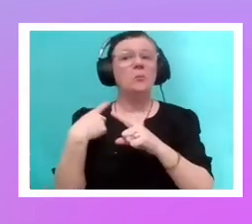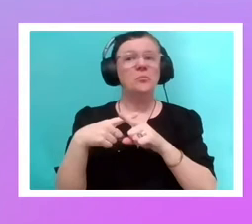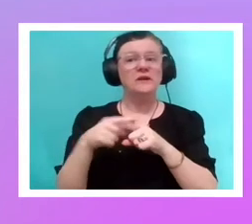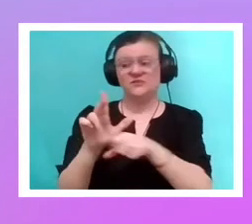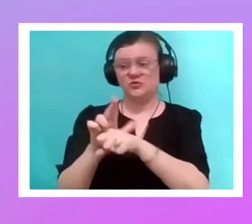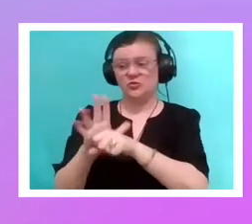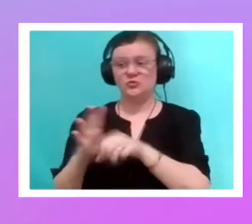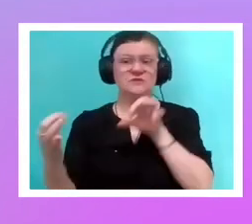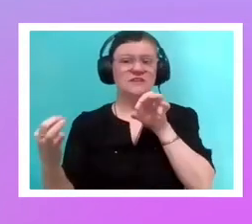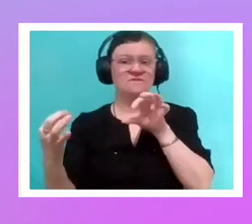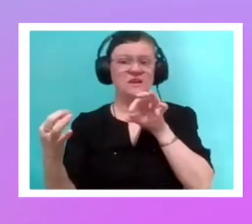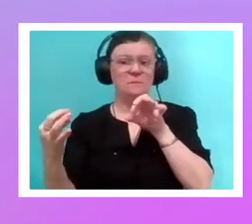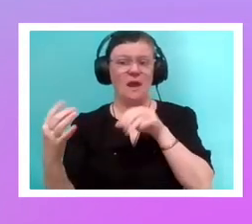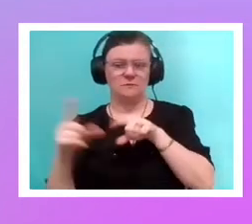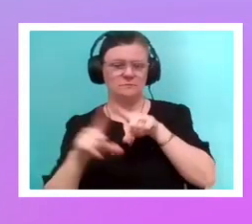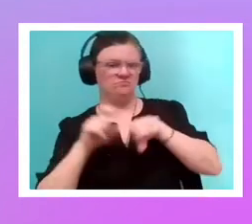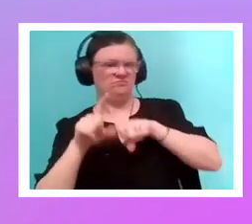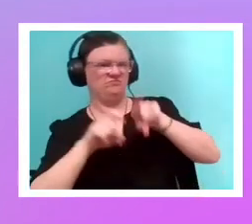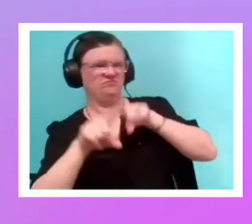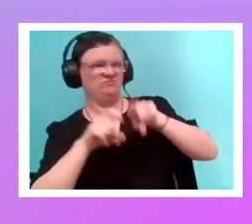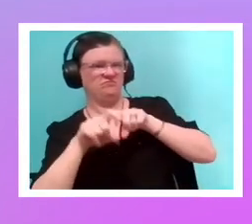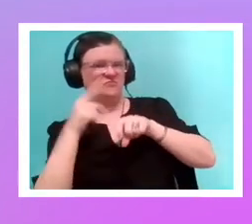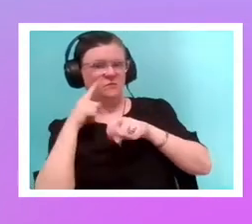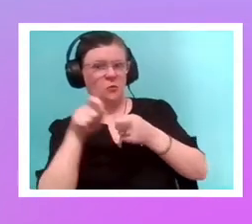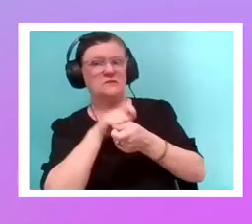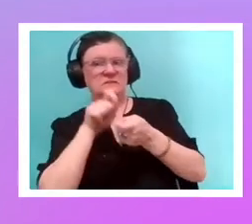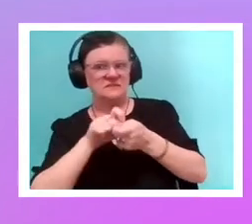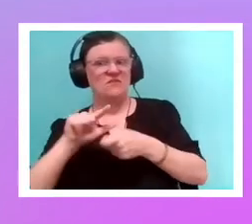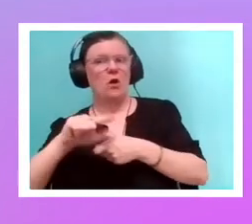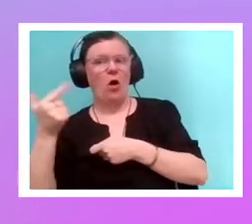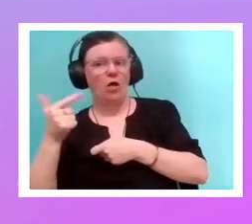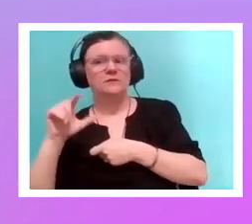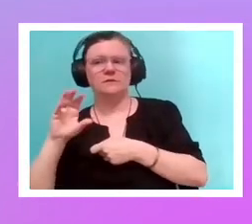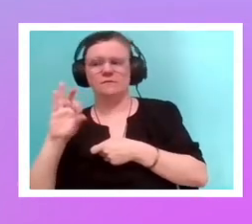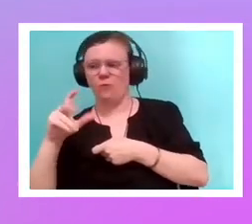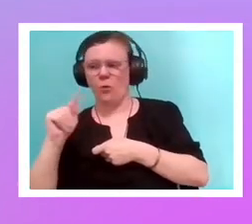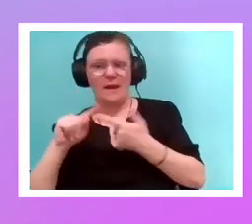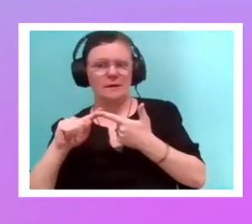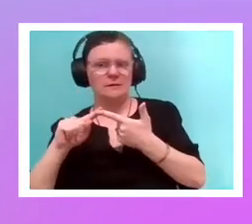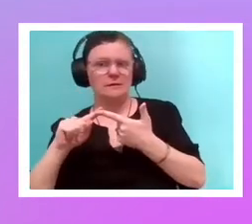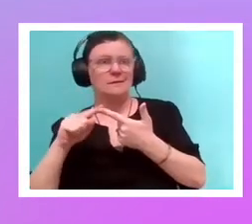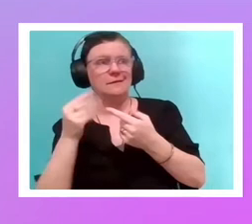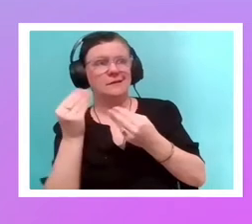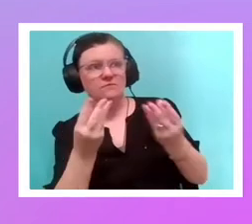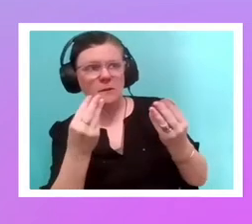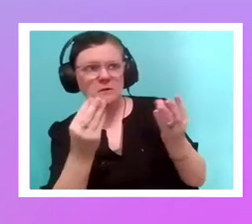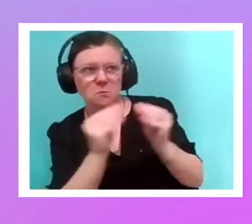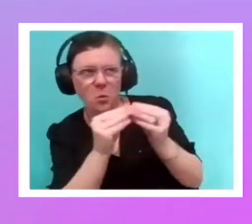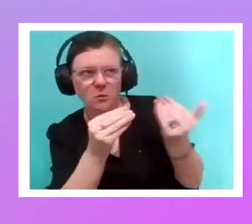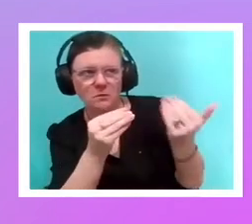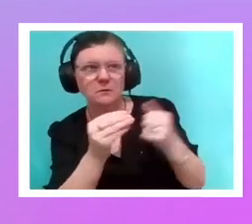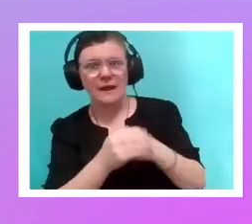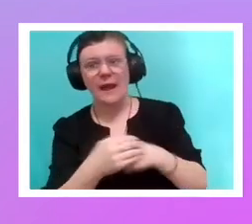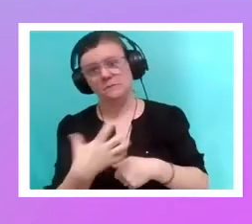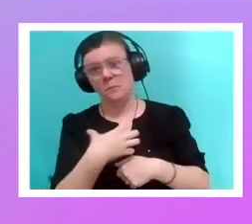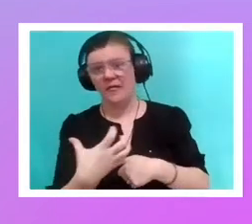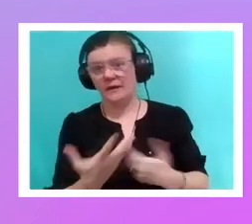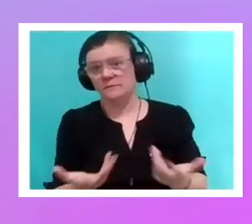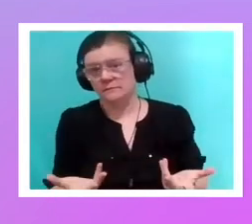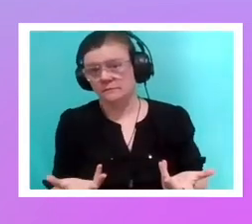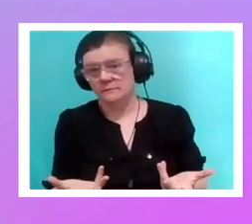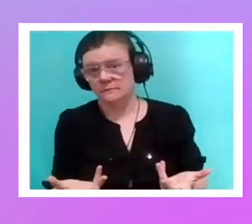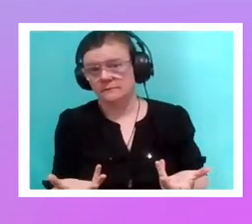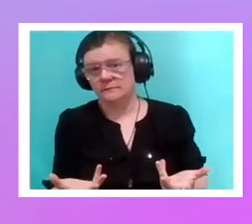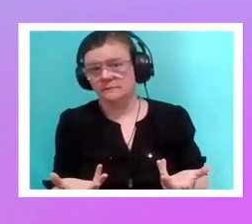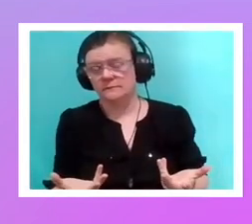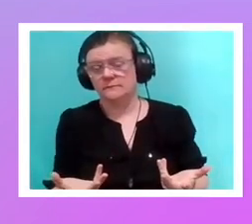to ask for alternative formats and to ask for information and to complain. And then finally,